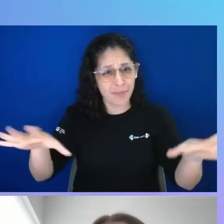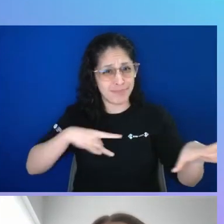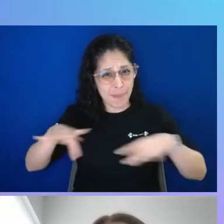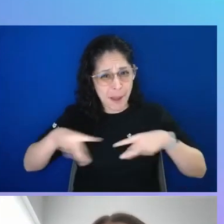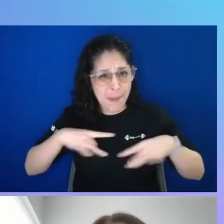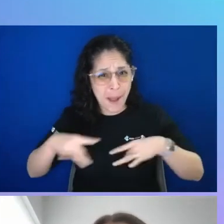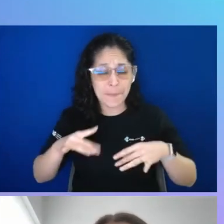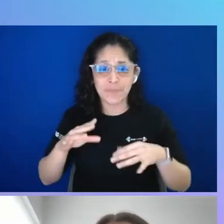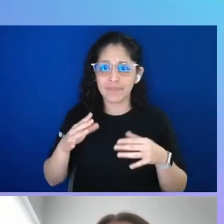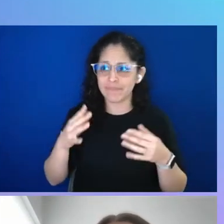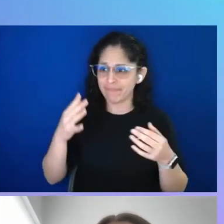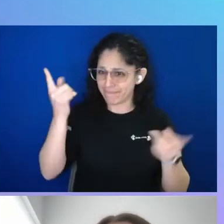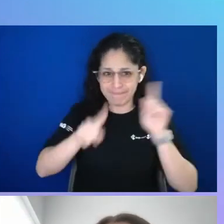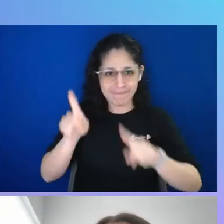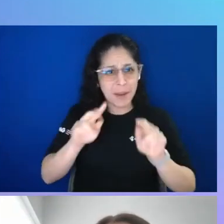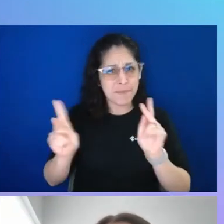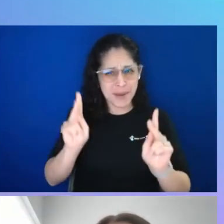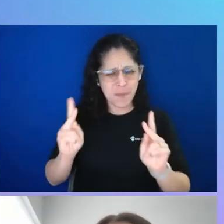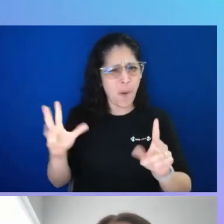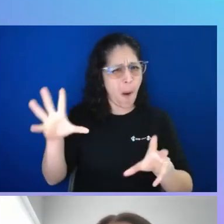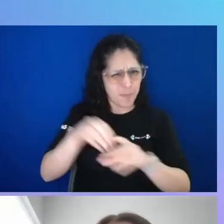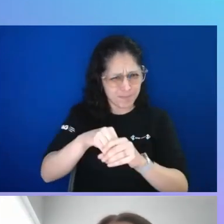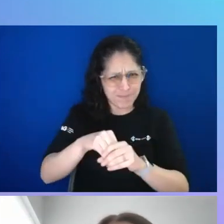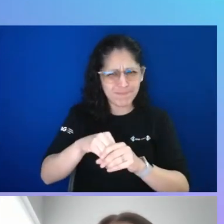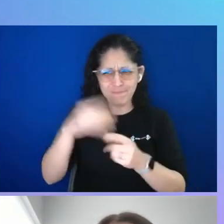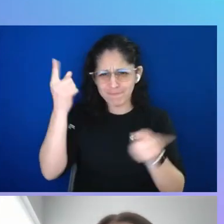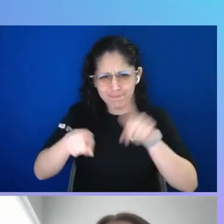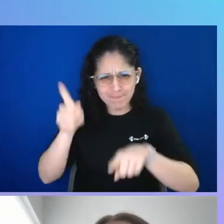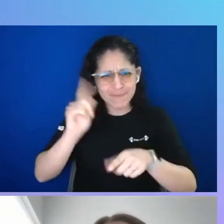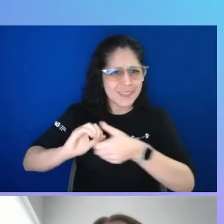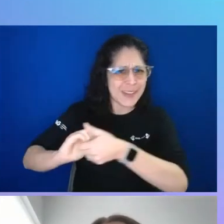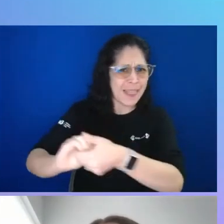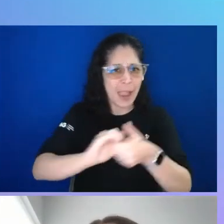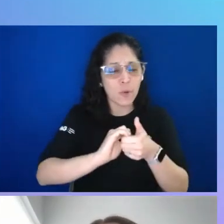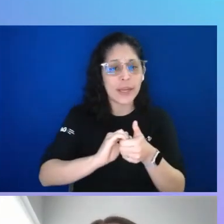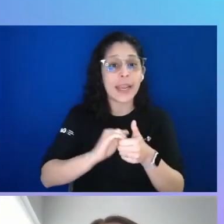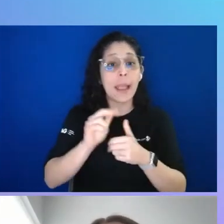create opportunities to collaborate and build empathy together as a team.